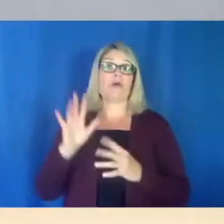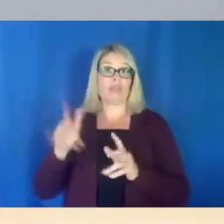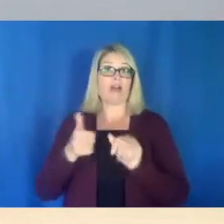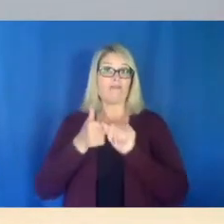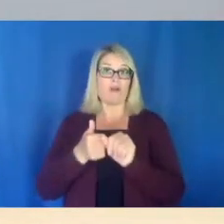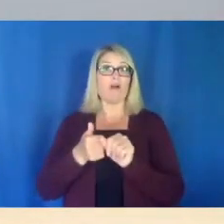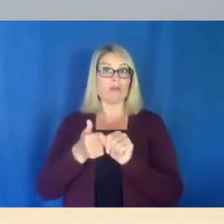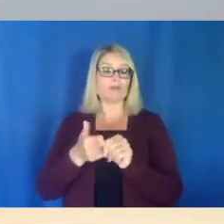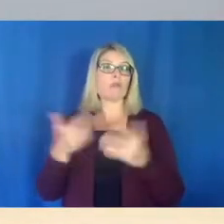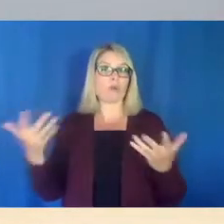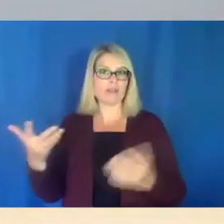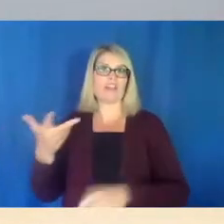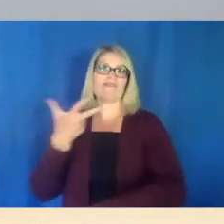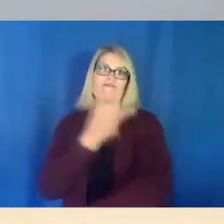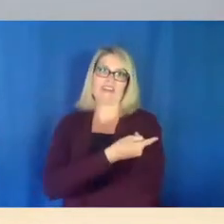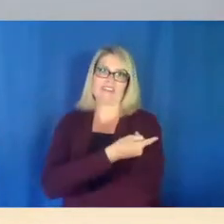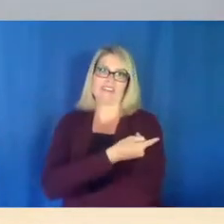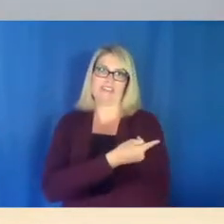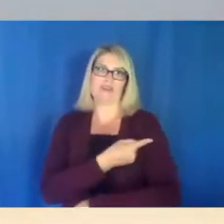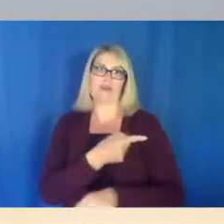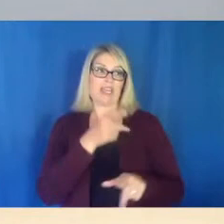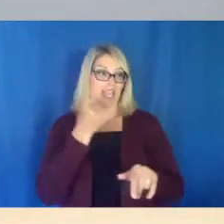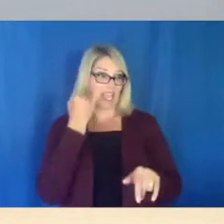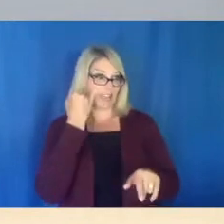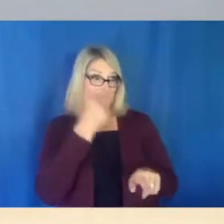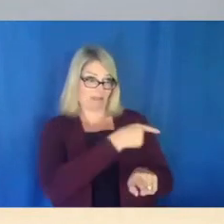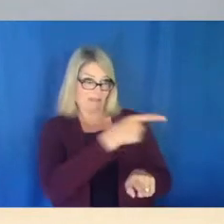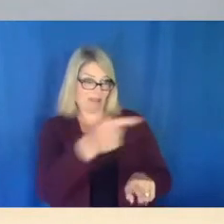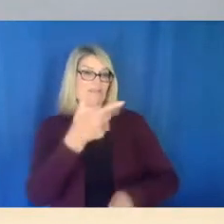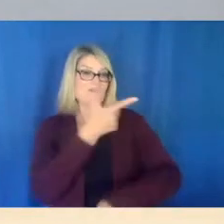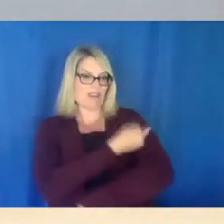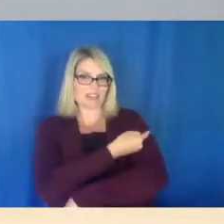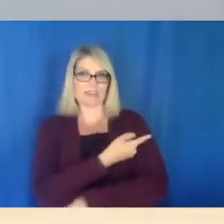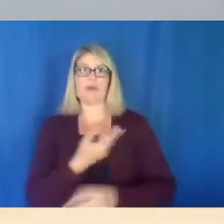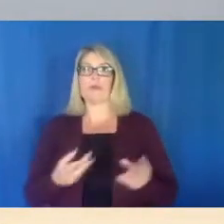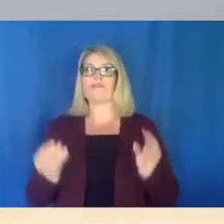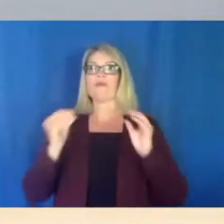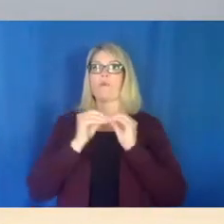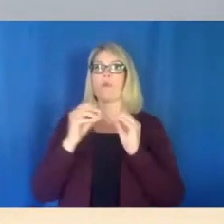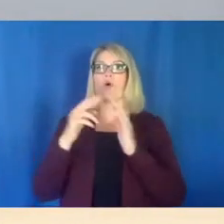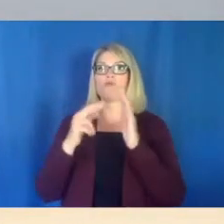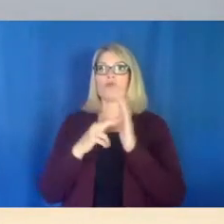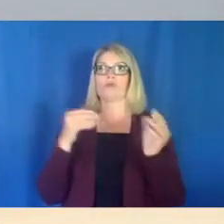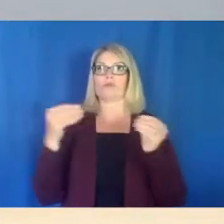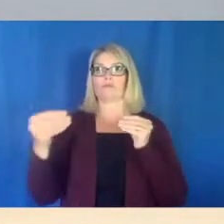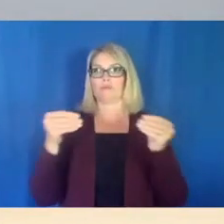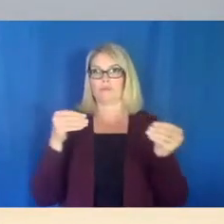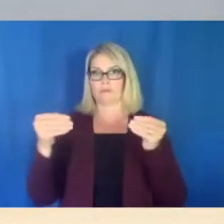vaccinated population. So we are looking at it